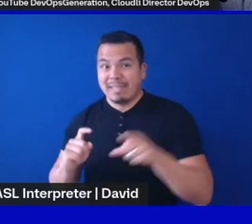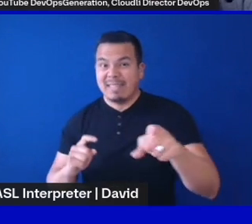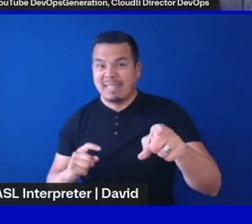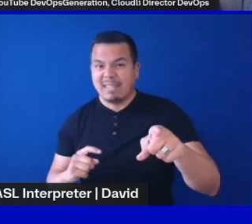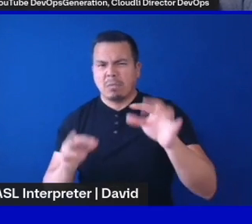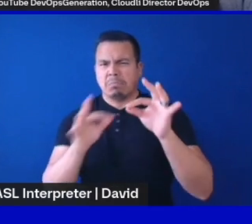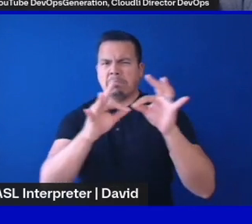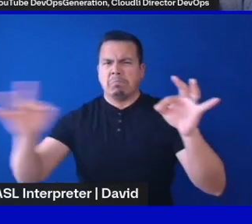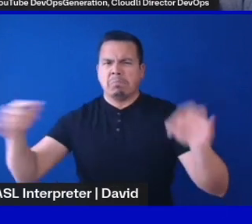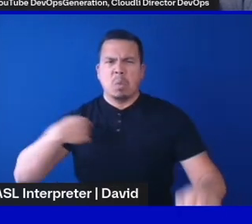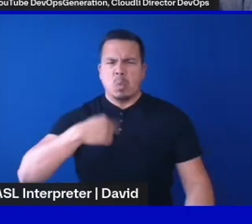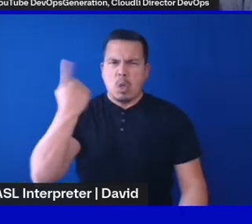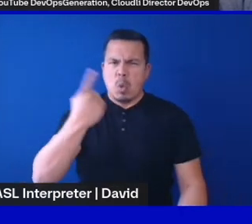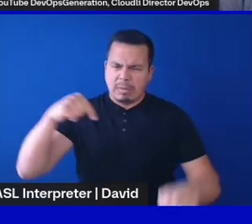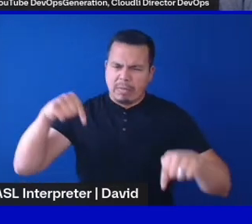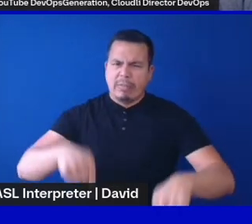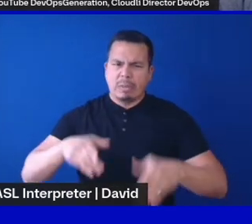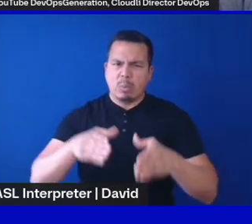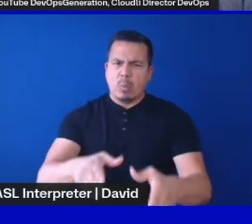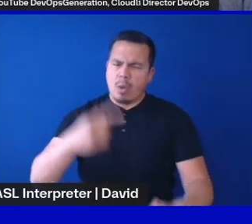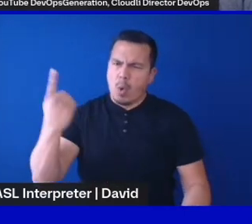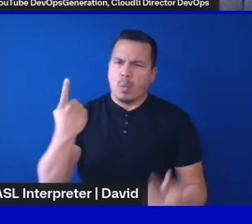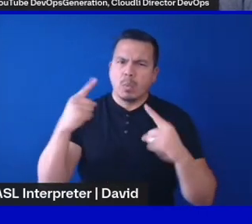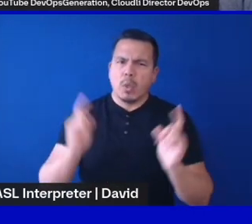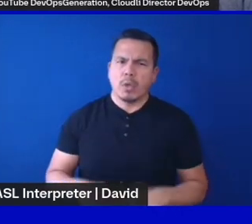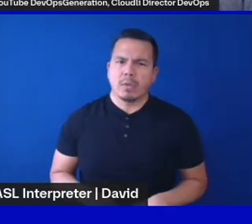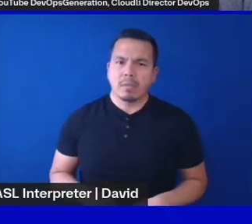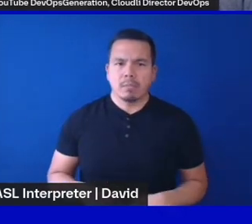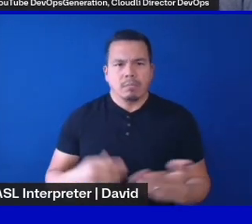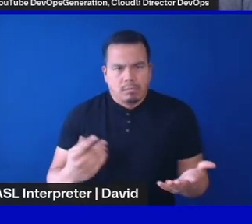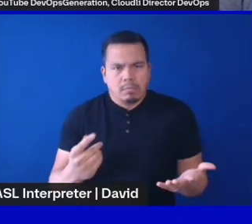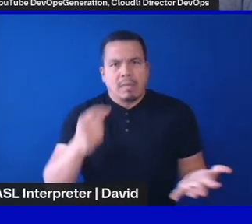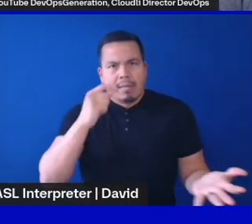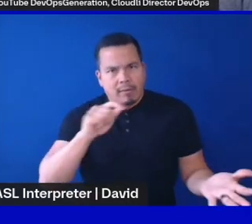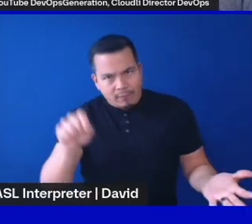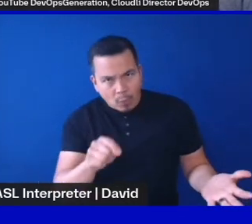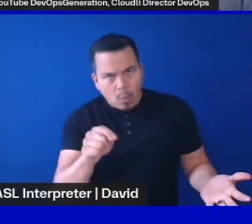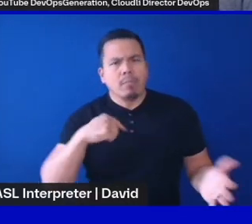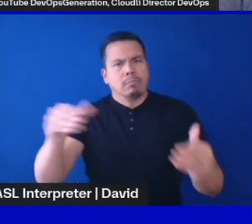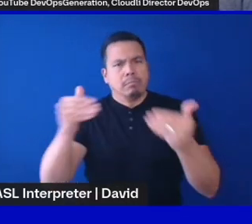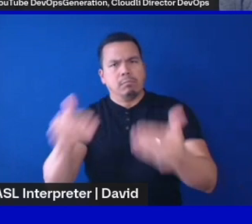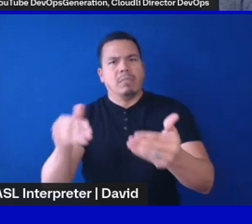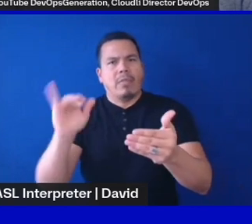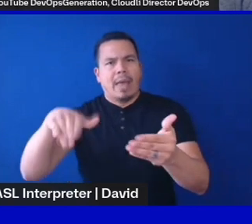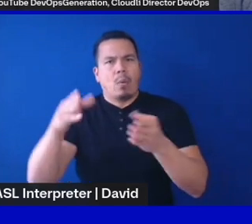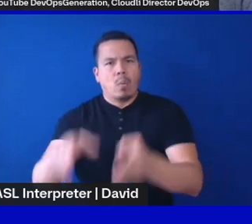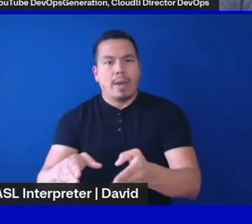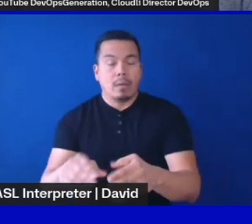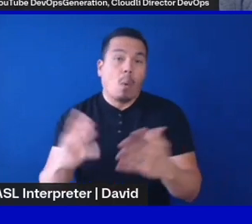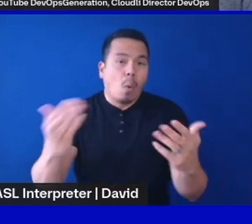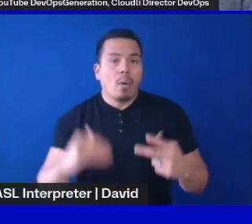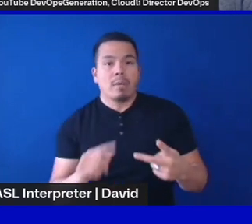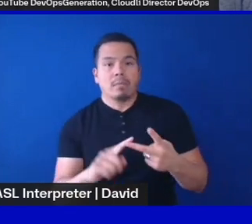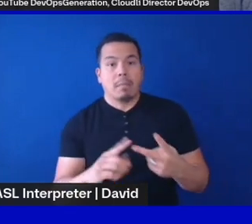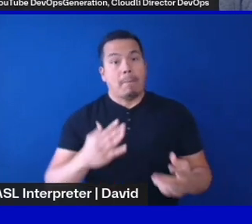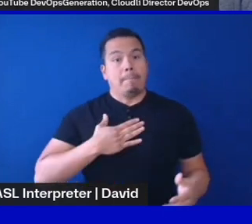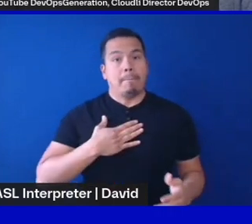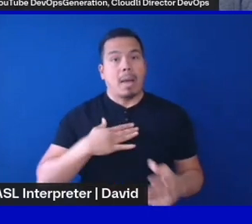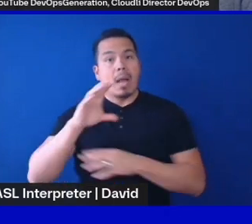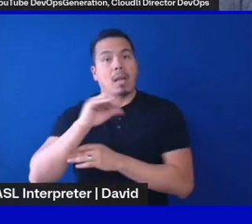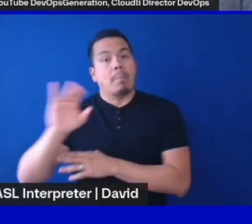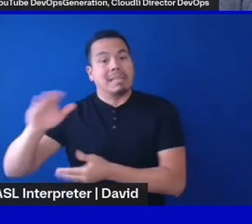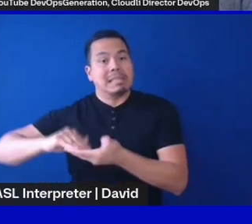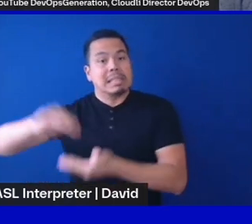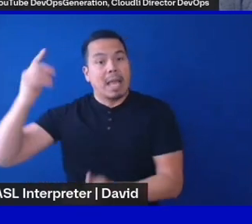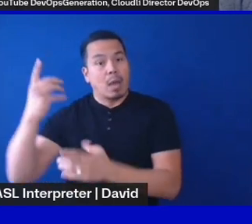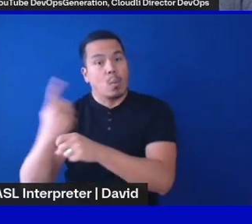this way, and it's always worked. Therefore, we must continue to do it this way. Or if my company Stacks wins, it proves we